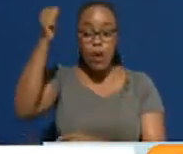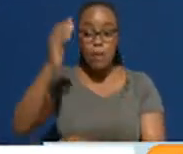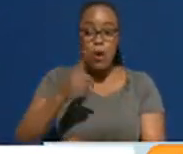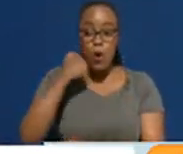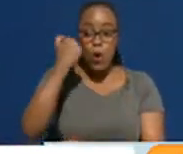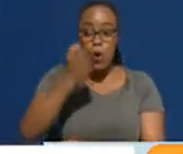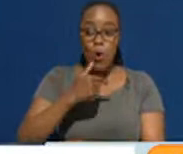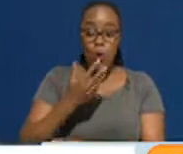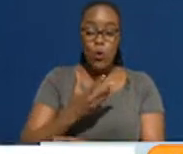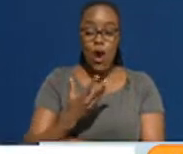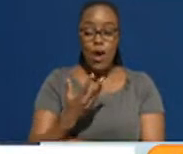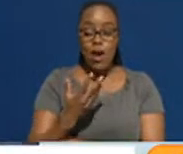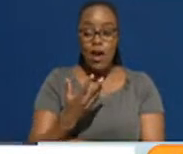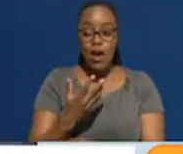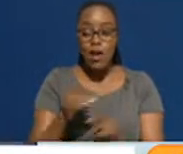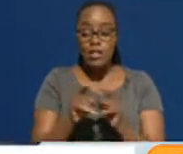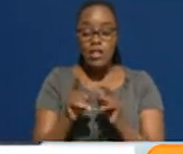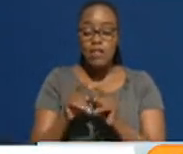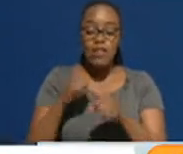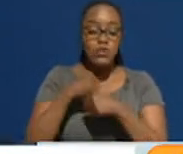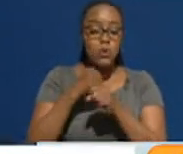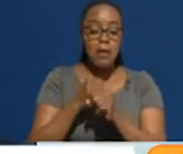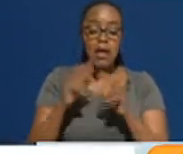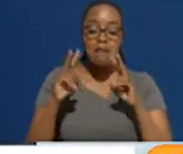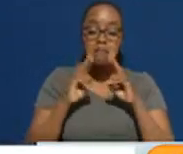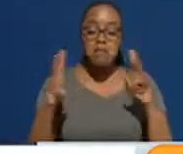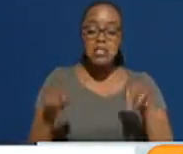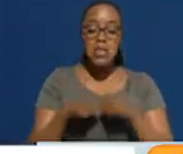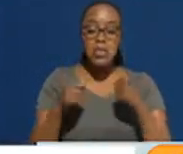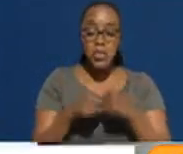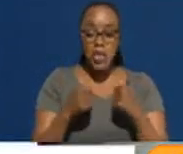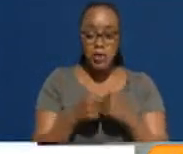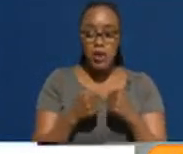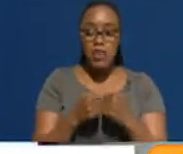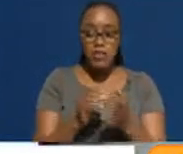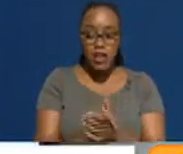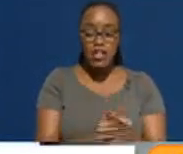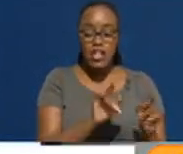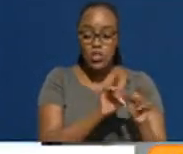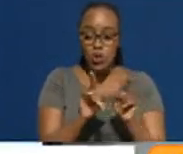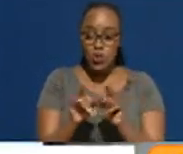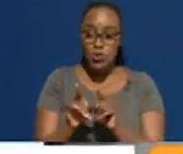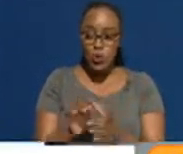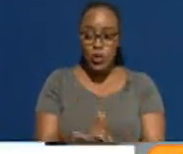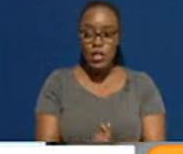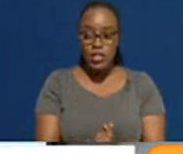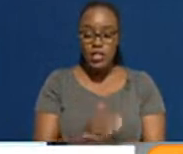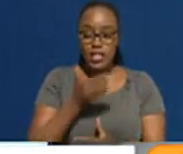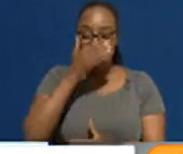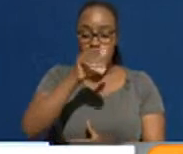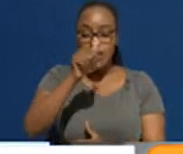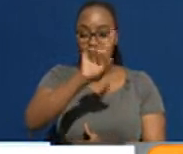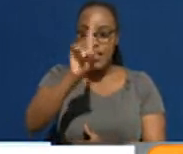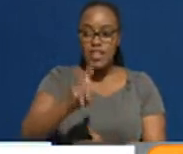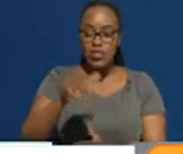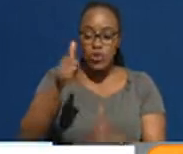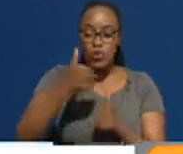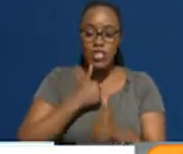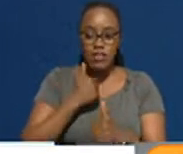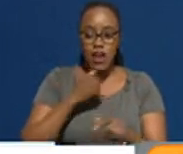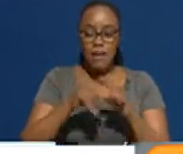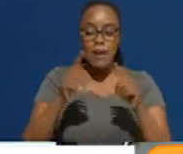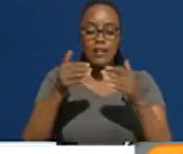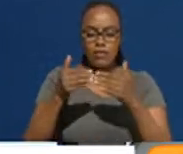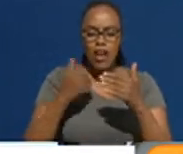politicians who are going to cause disharmony in Kenya. It's not the people. I'll come back to you and to respond to the other question that I had for you. Yes. But